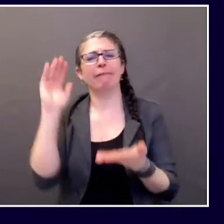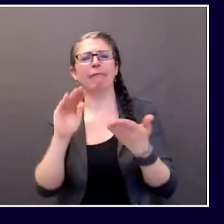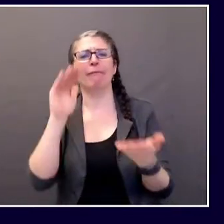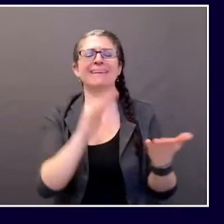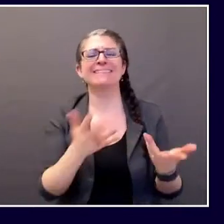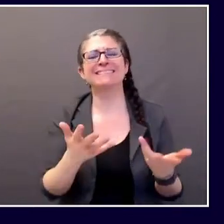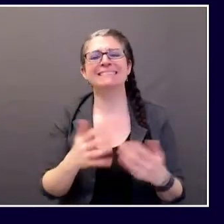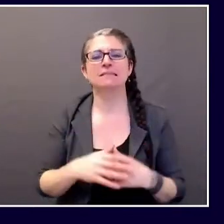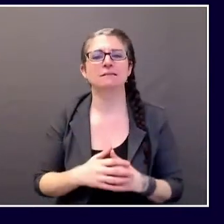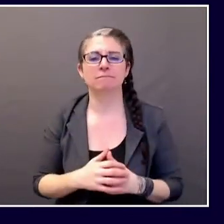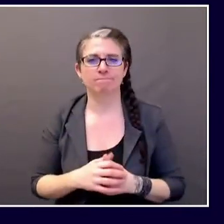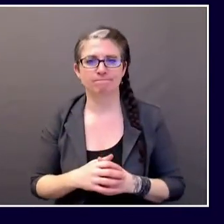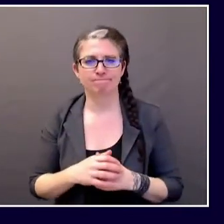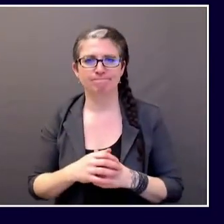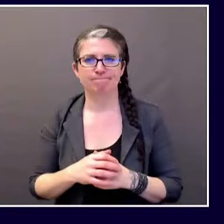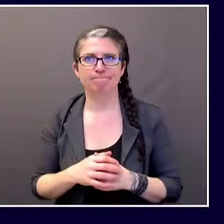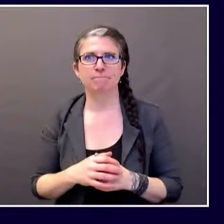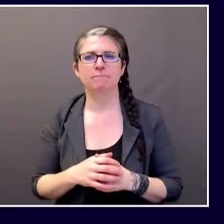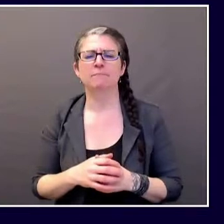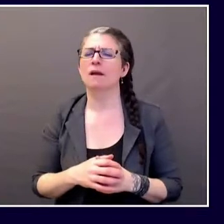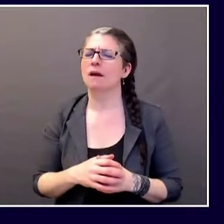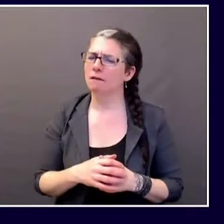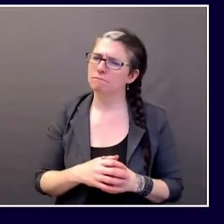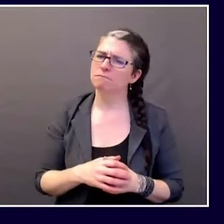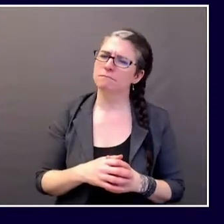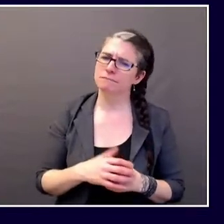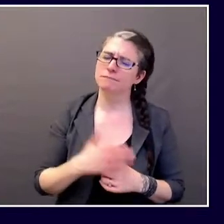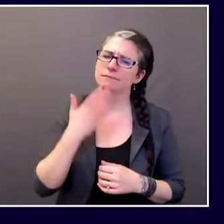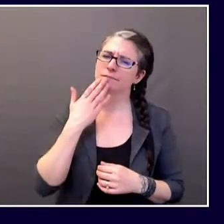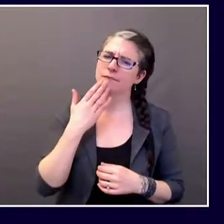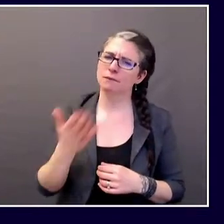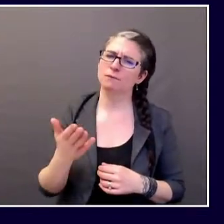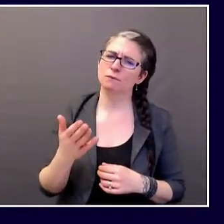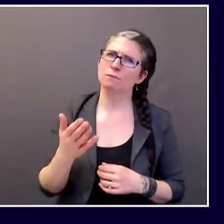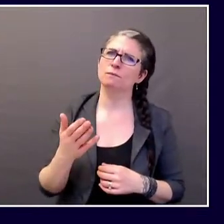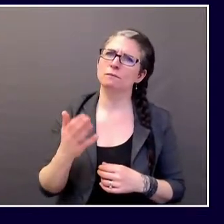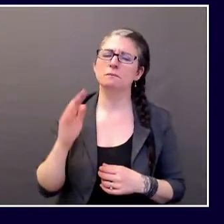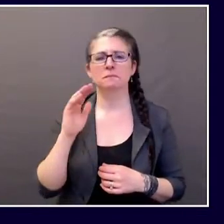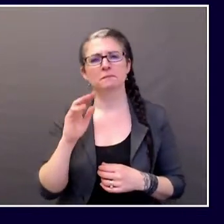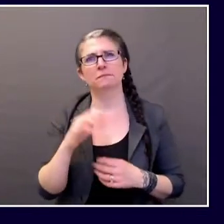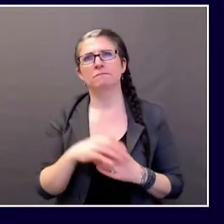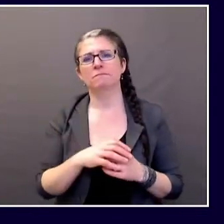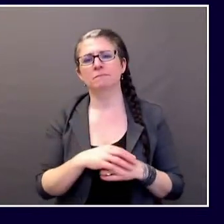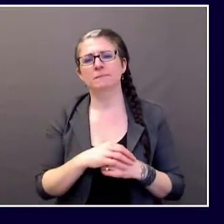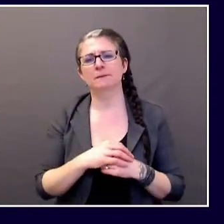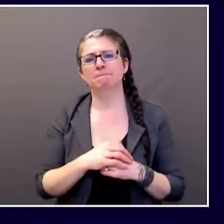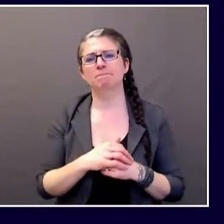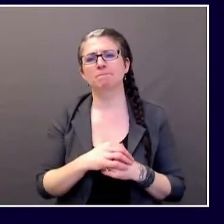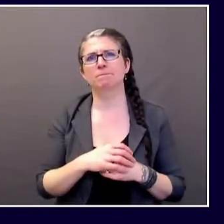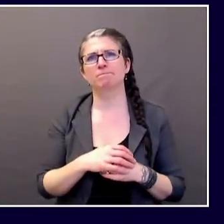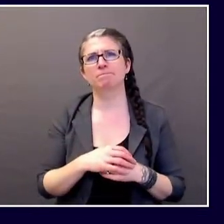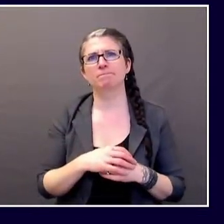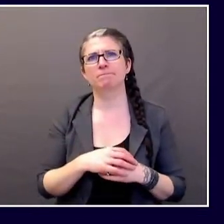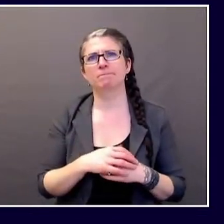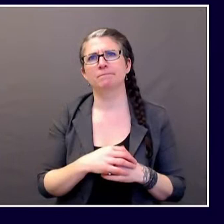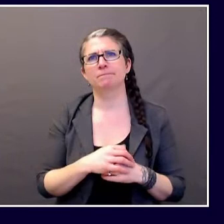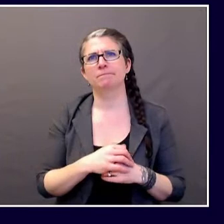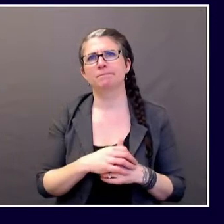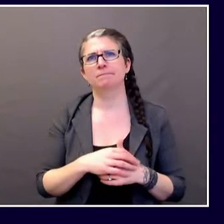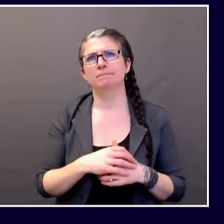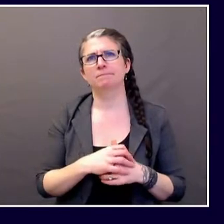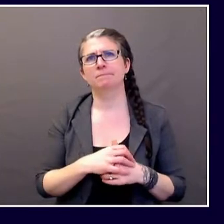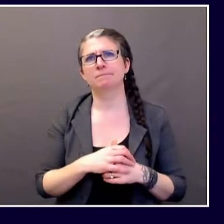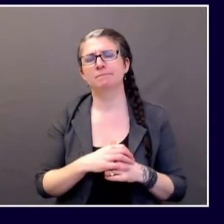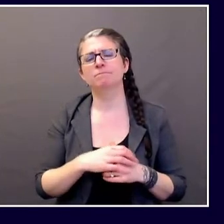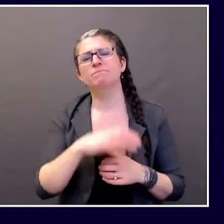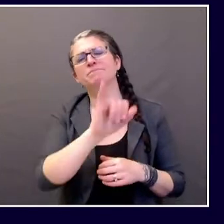who all say there are groups of friends, groups of families, perhaps, where everybody has been vaccinated.